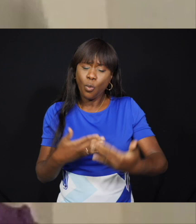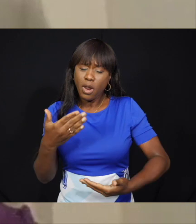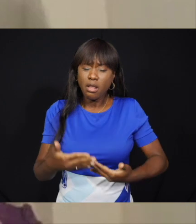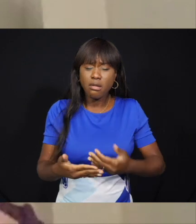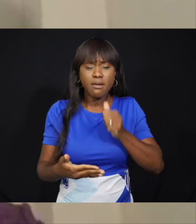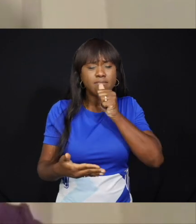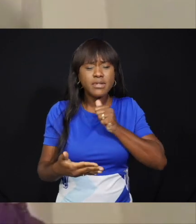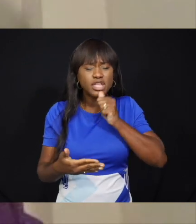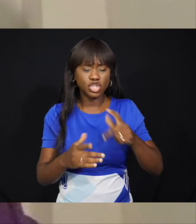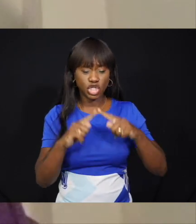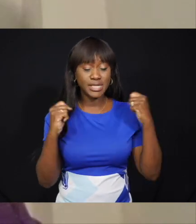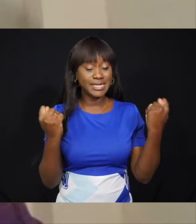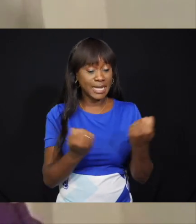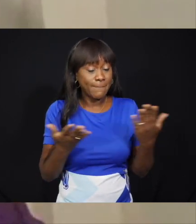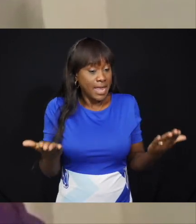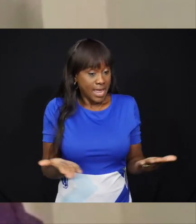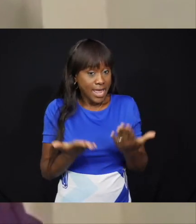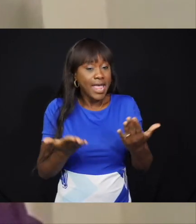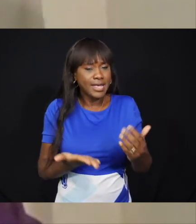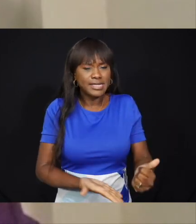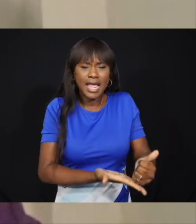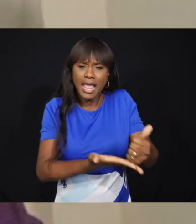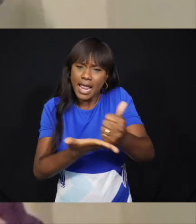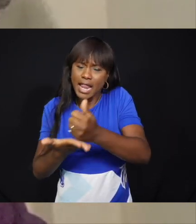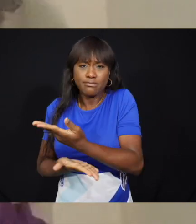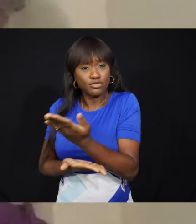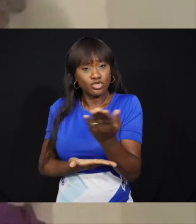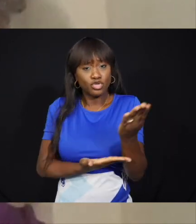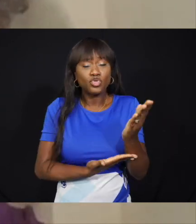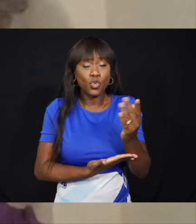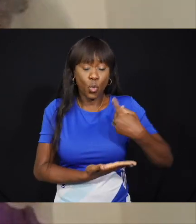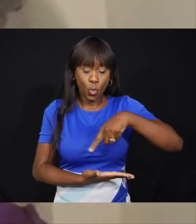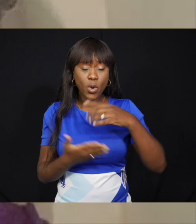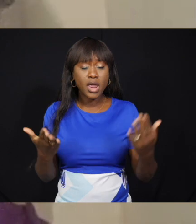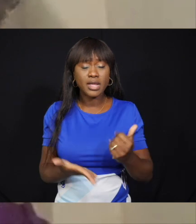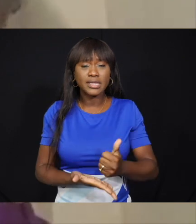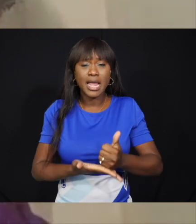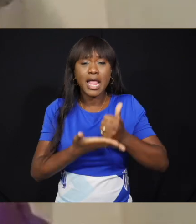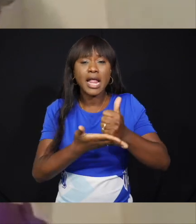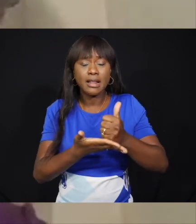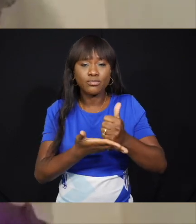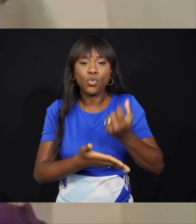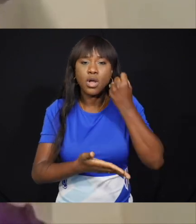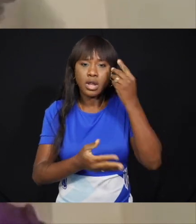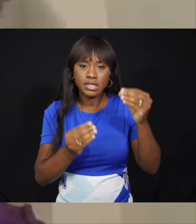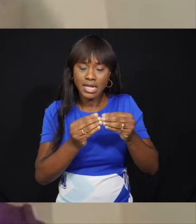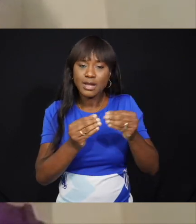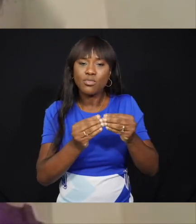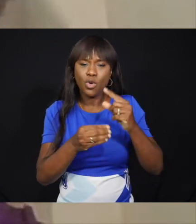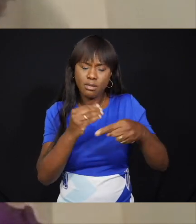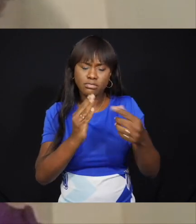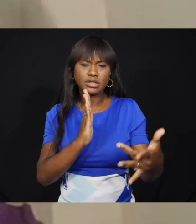for you, to take you from where you are at to where you need to go. And our welcoming, very patient and very